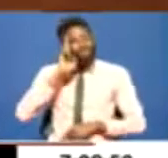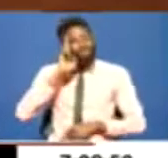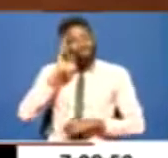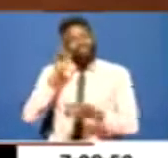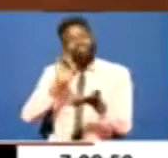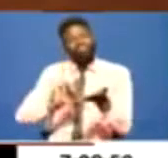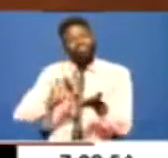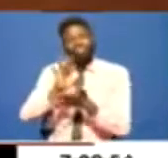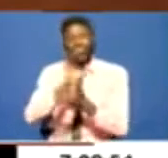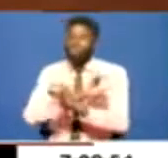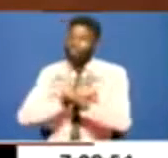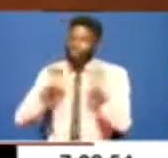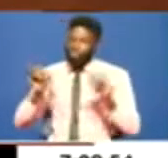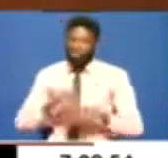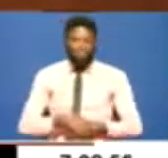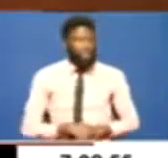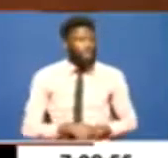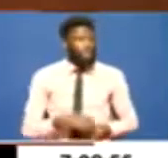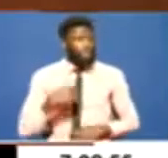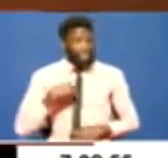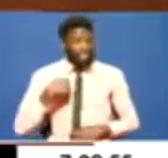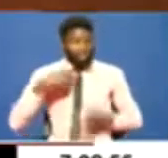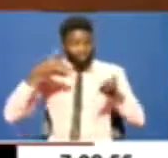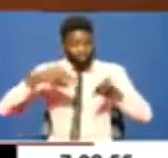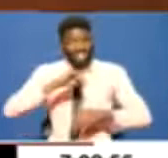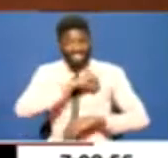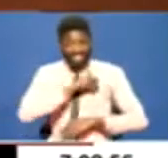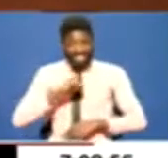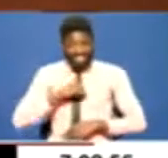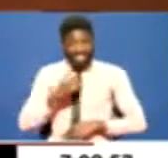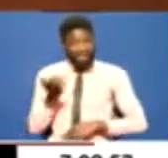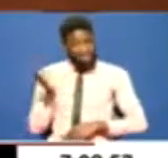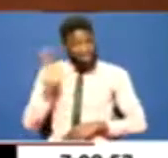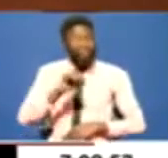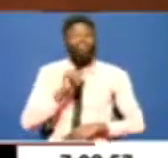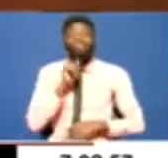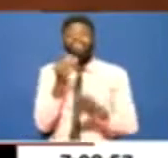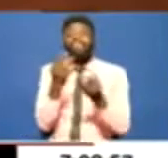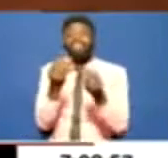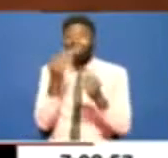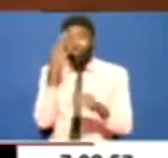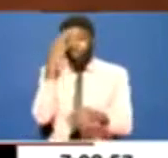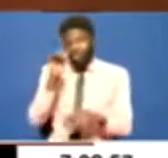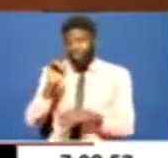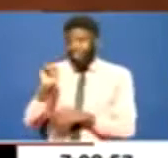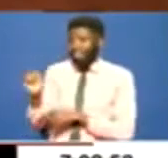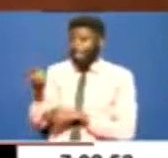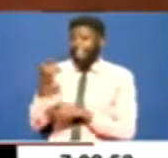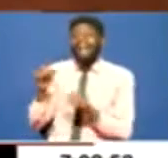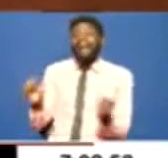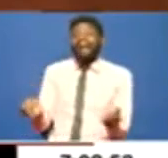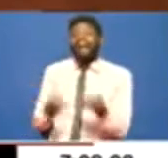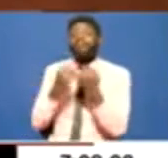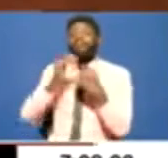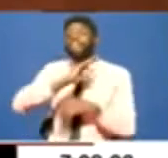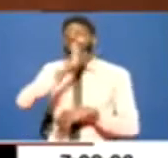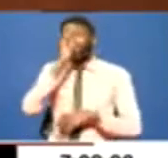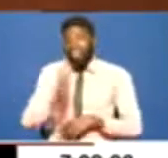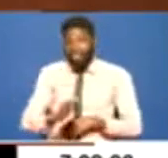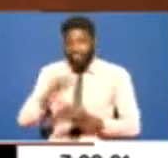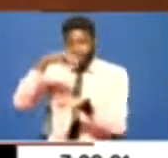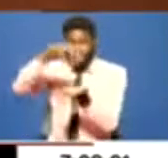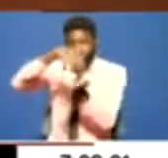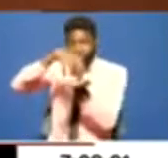unlikely. Unlikely because it has never happened in the history of the Republic that a seat can be declared vacant, a replacement